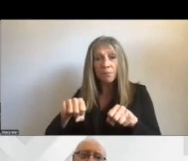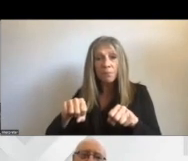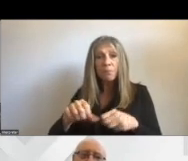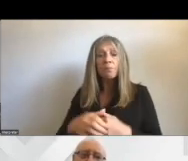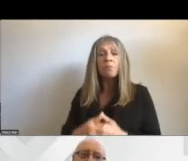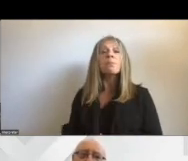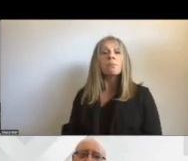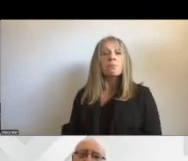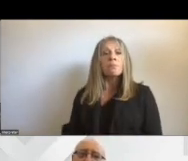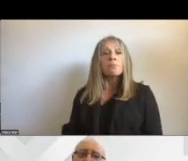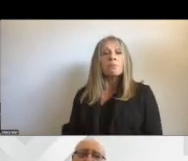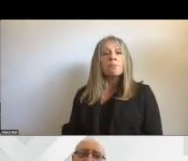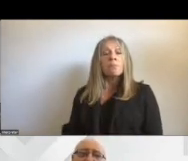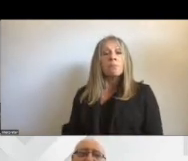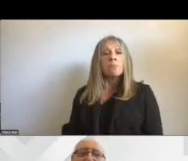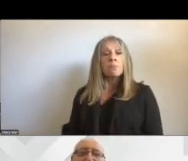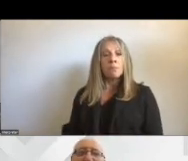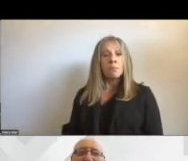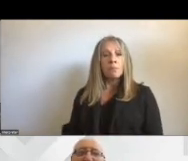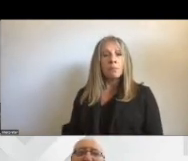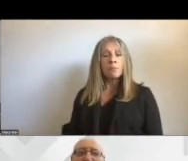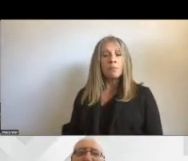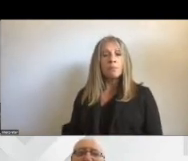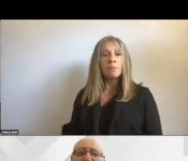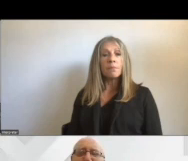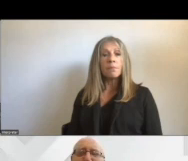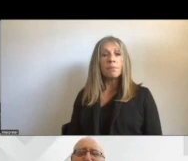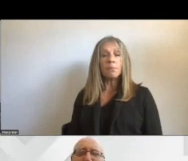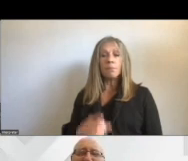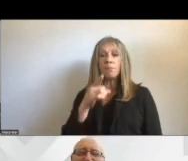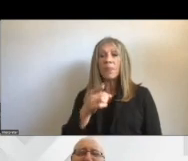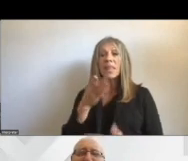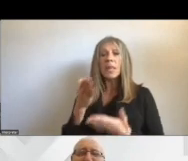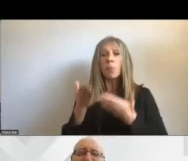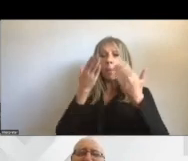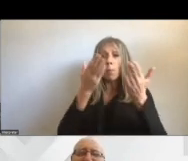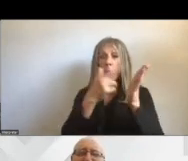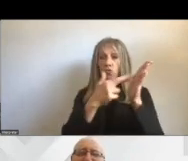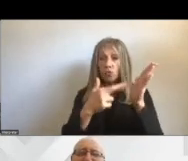activated, and basically the device vibrates,